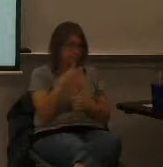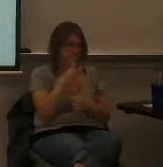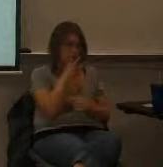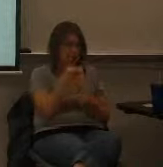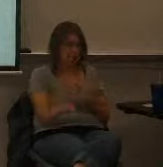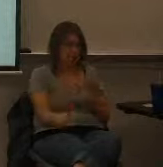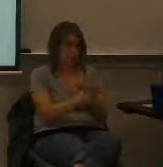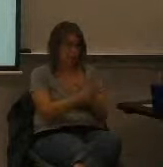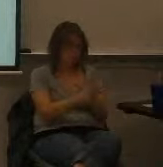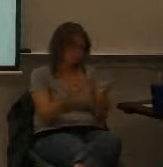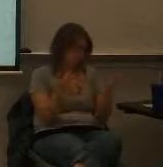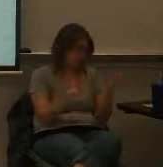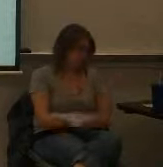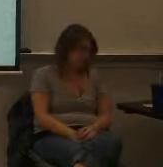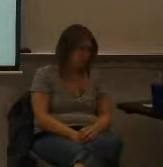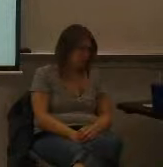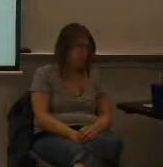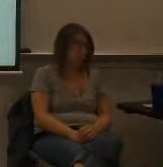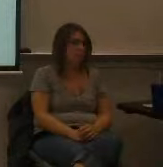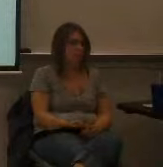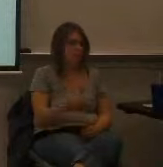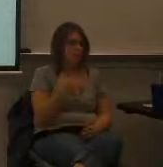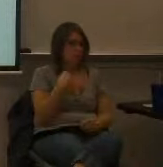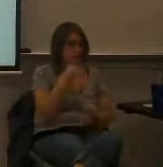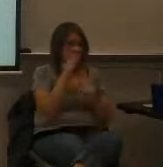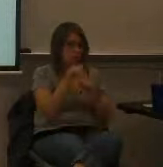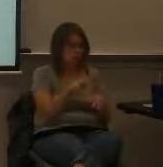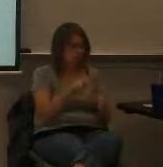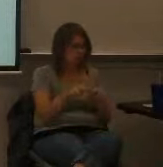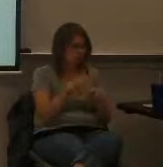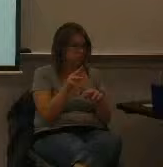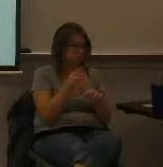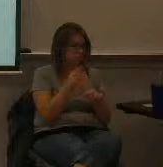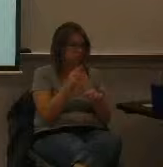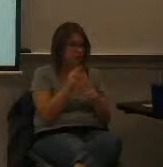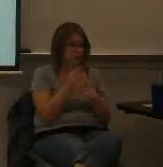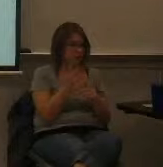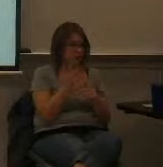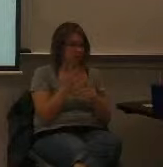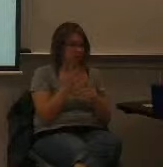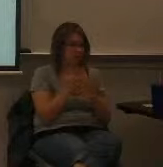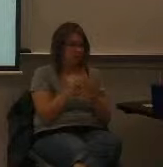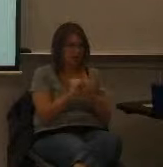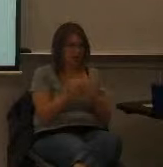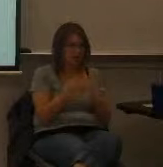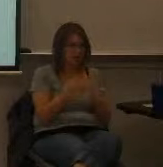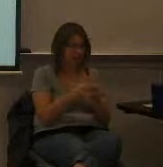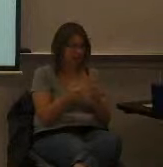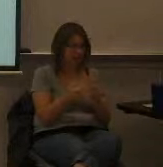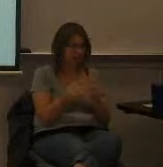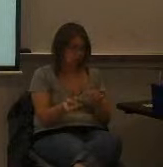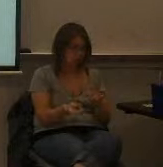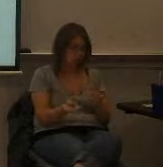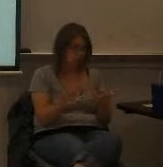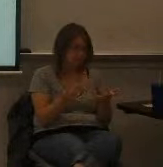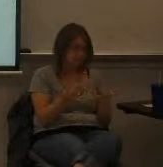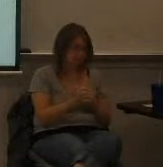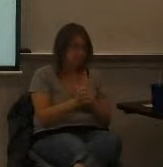water basically formed on the planet. There's been oceans, and somehow they've been connected to each other. So